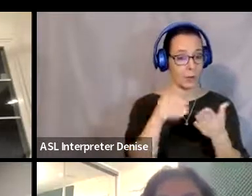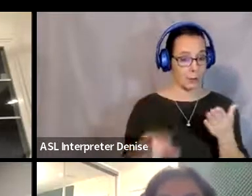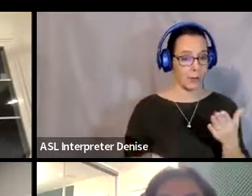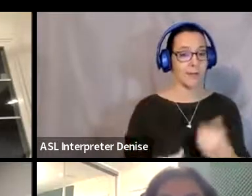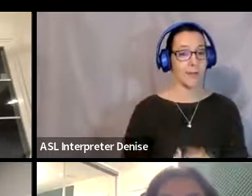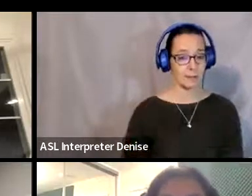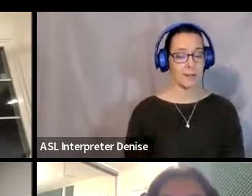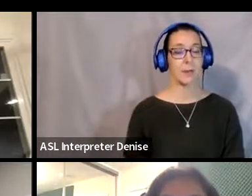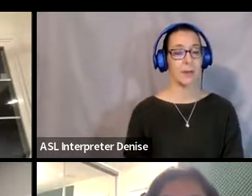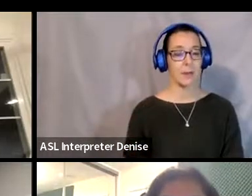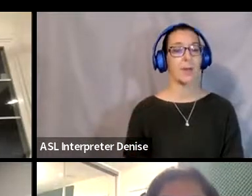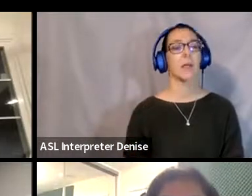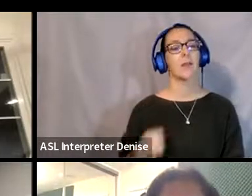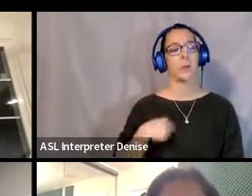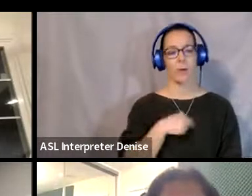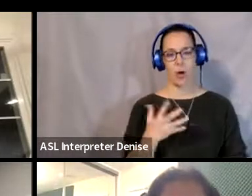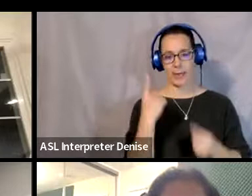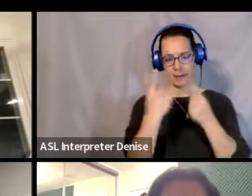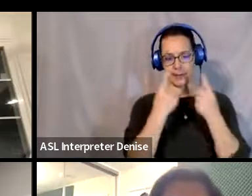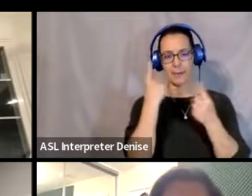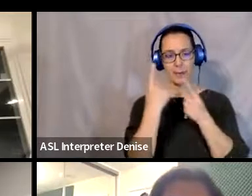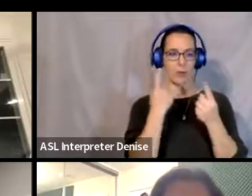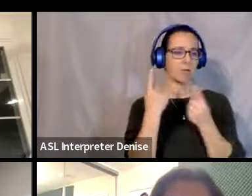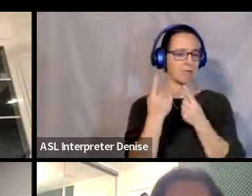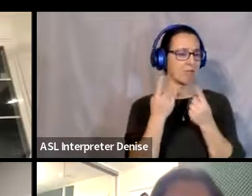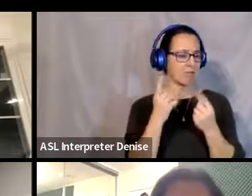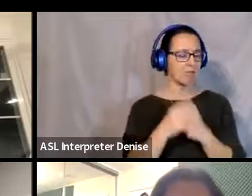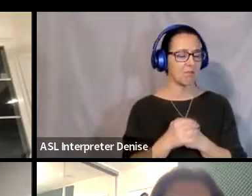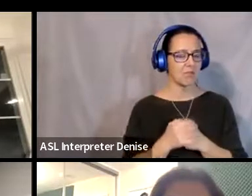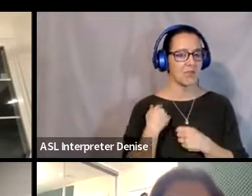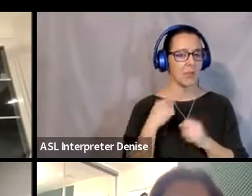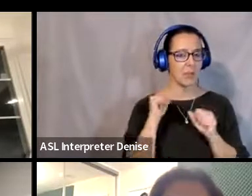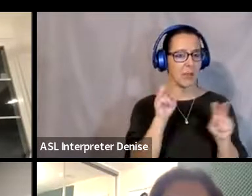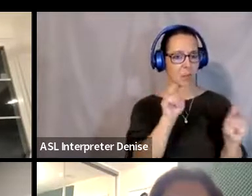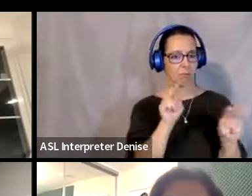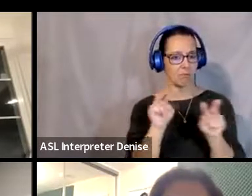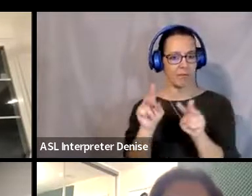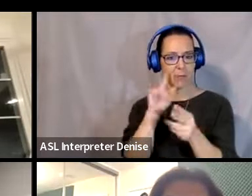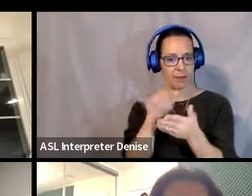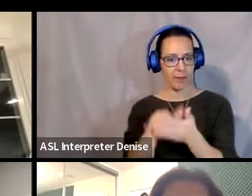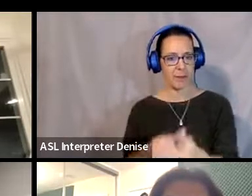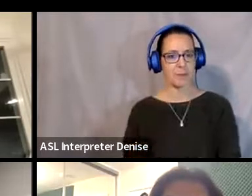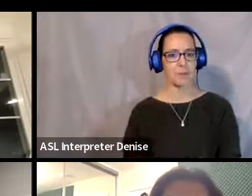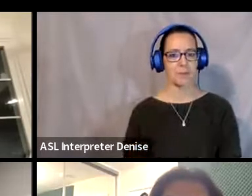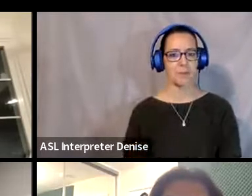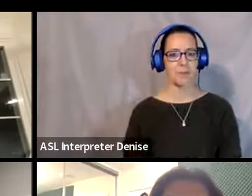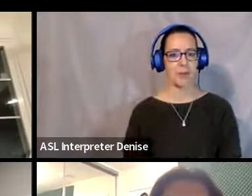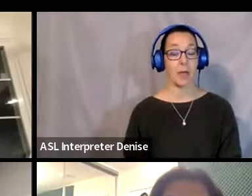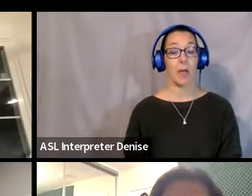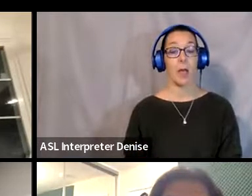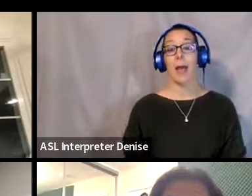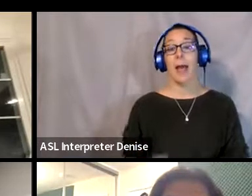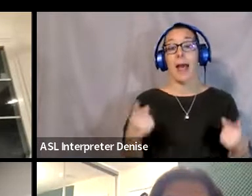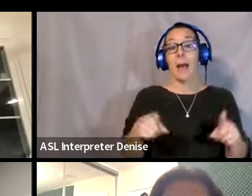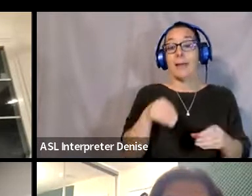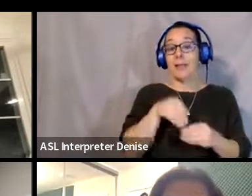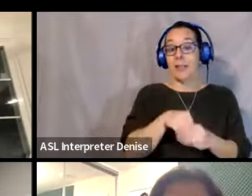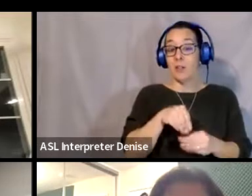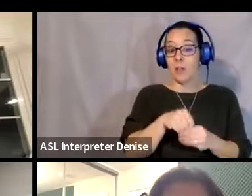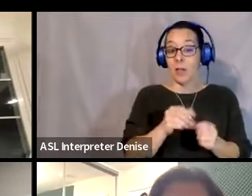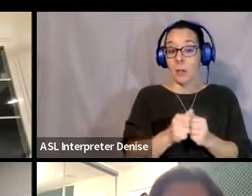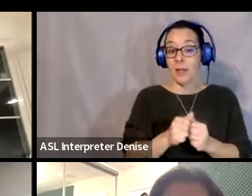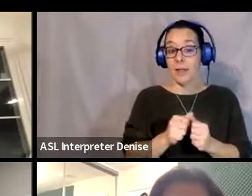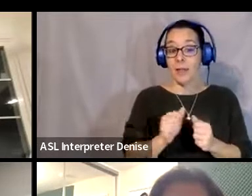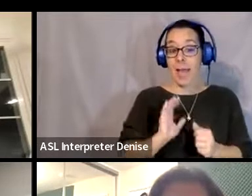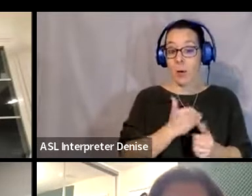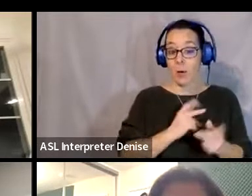is already being under consideration. So you can look out for those, whether we do that internally with our own people, or we're going to